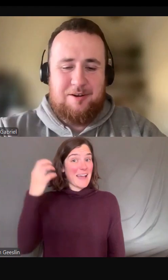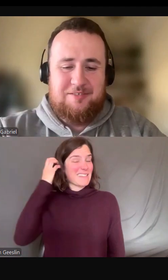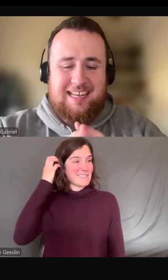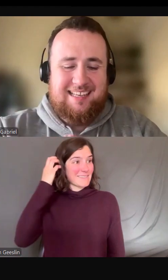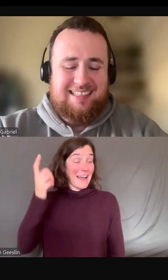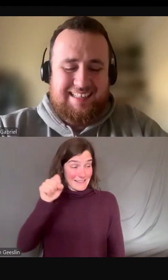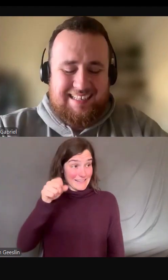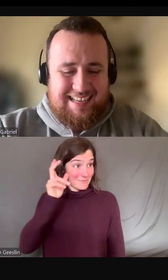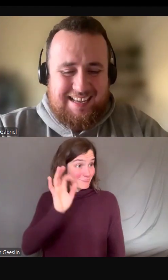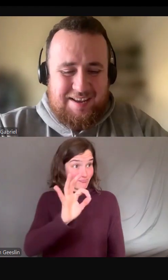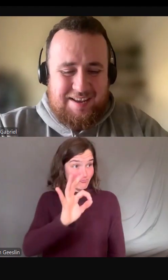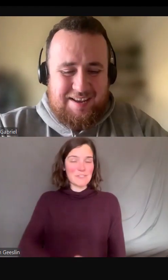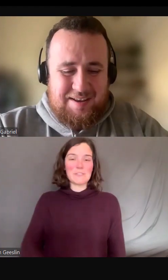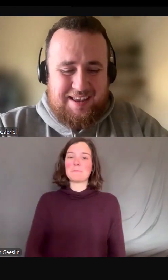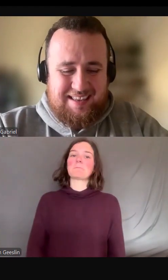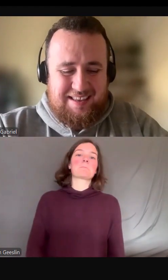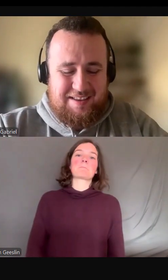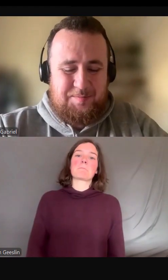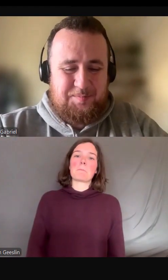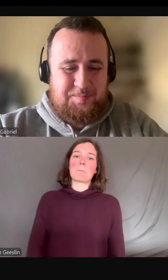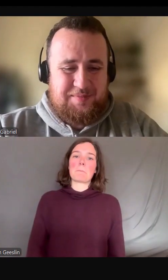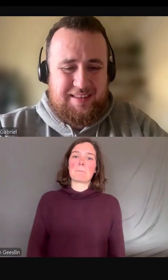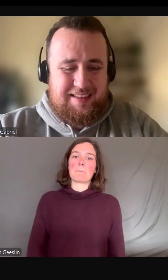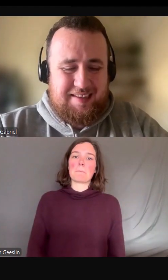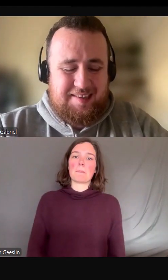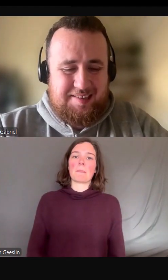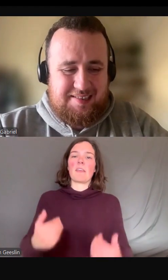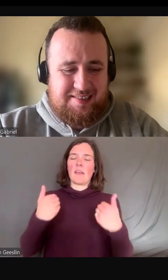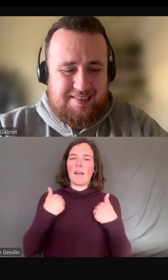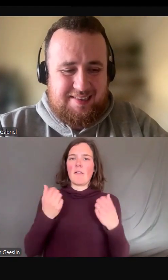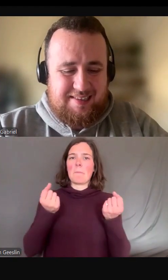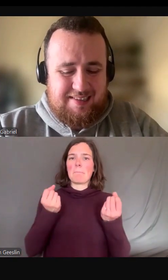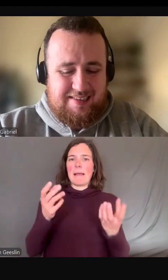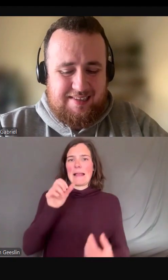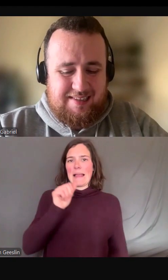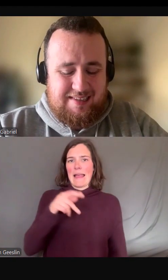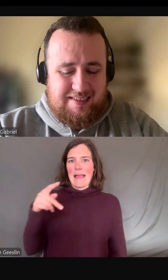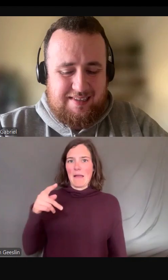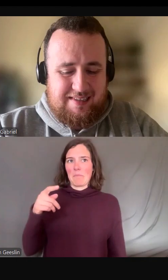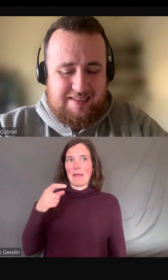you perfectly. Okay. There's a lot of apps that I have